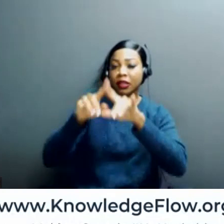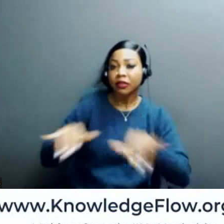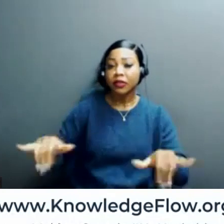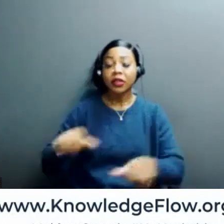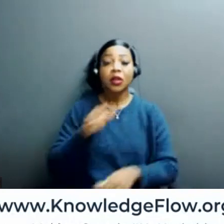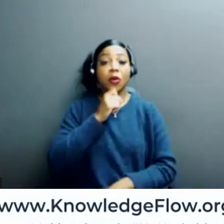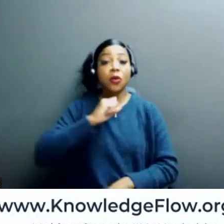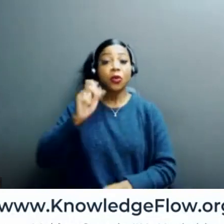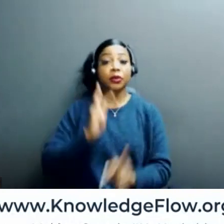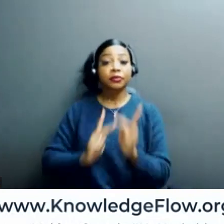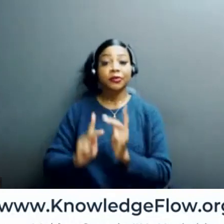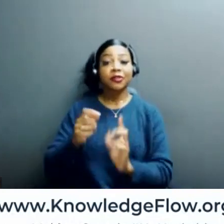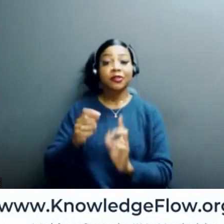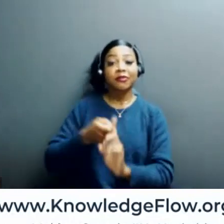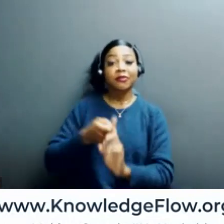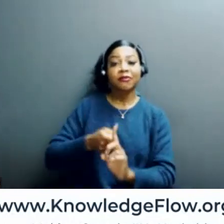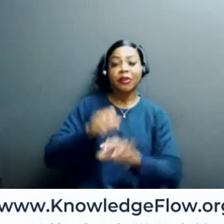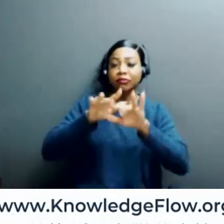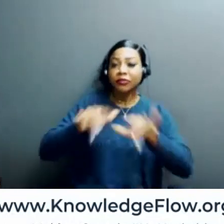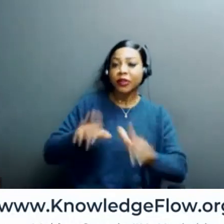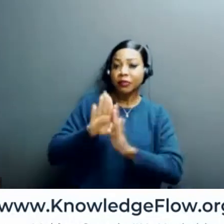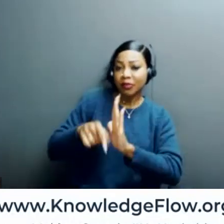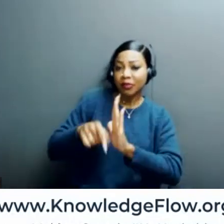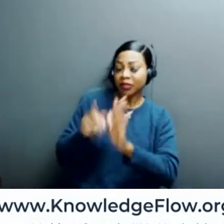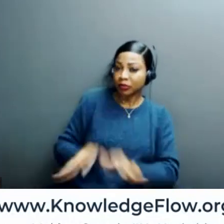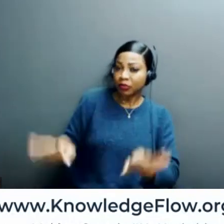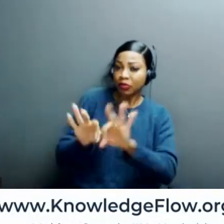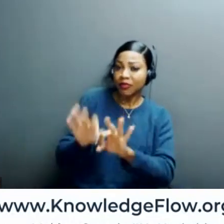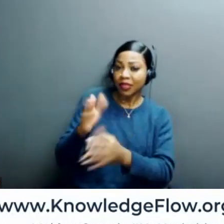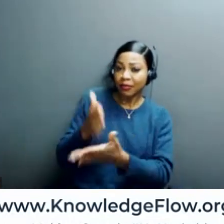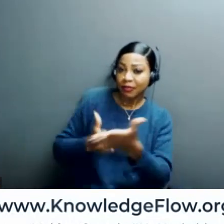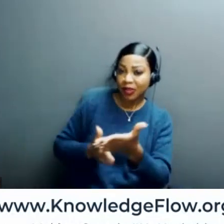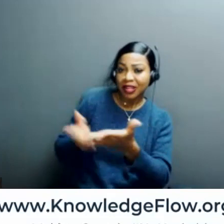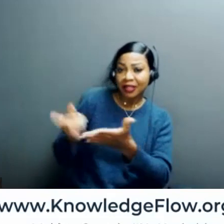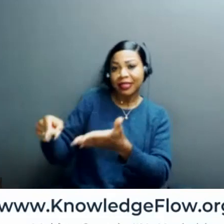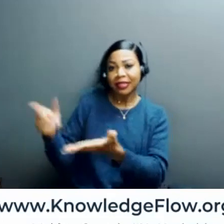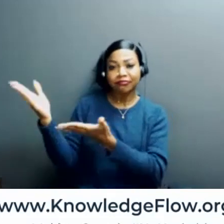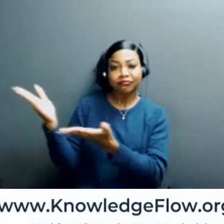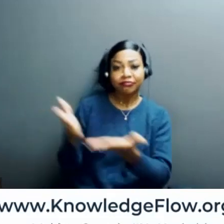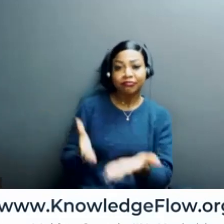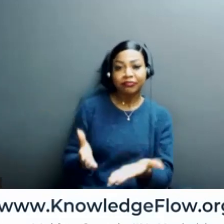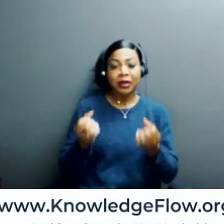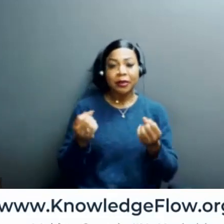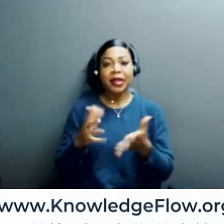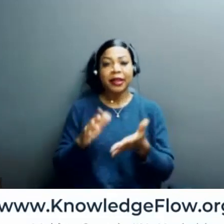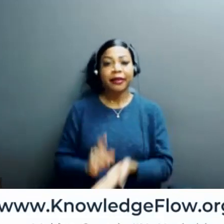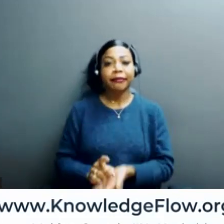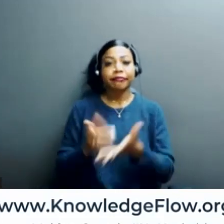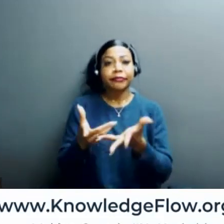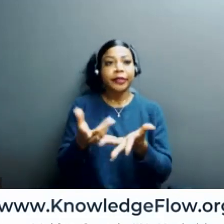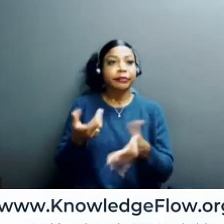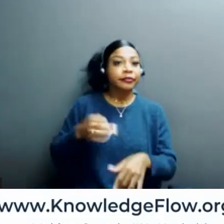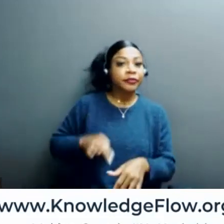backgrounds are really important to that diversity component and they bring many advantages to the cyber security industry